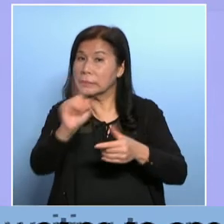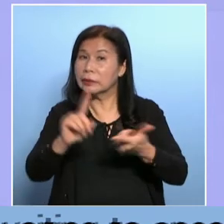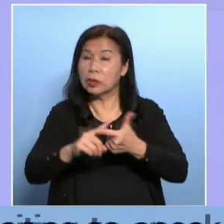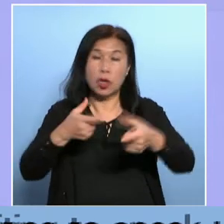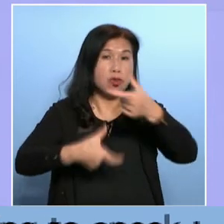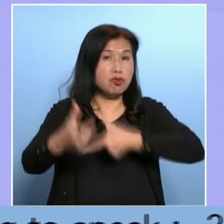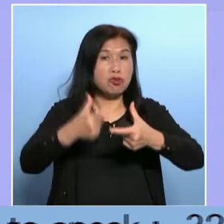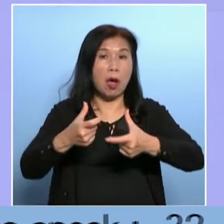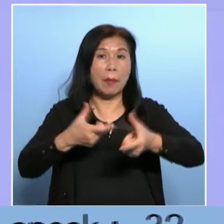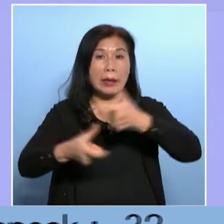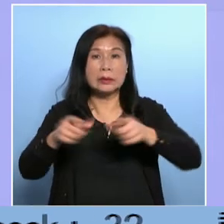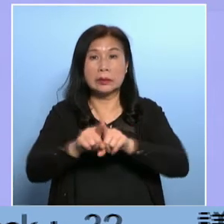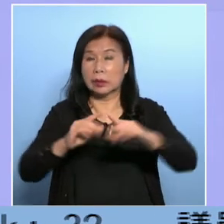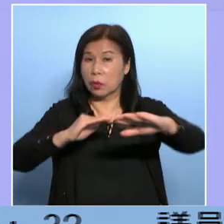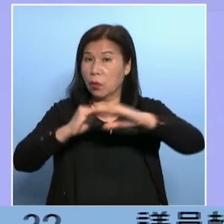or